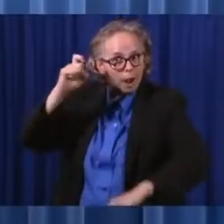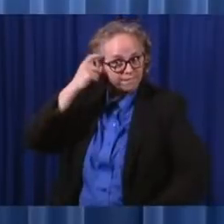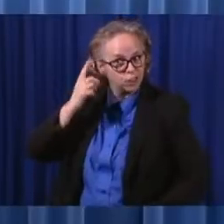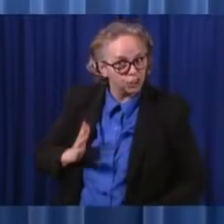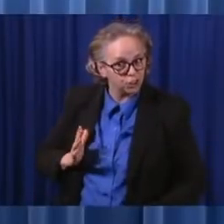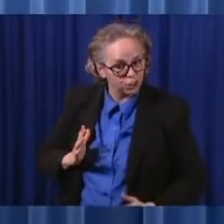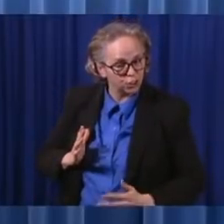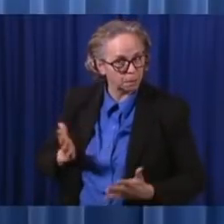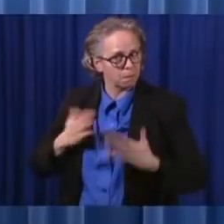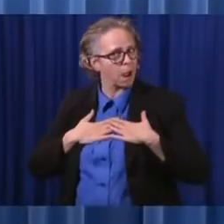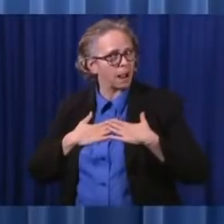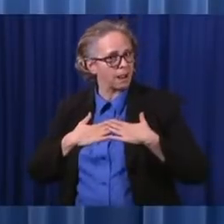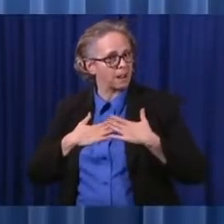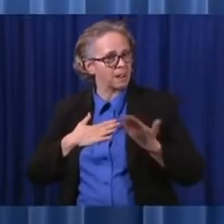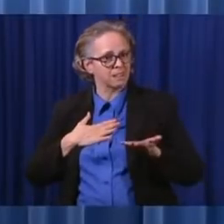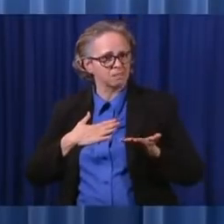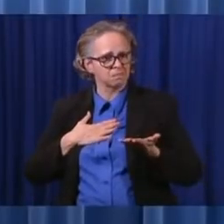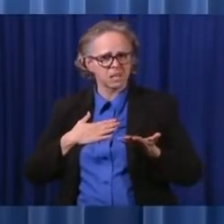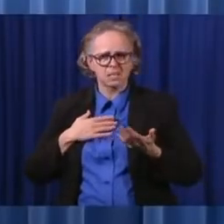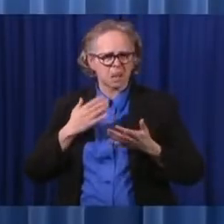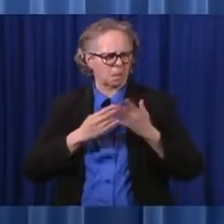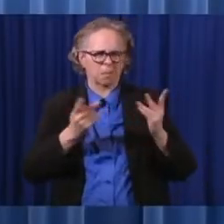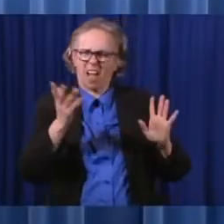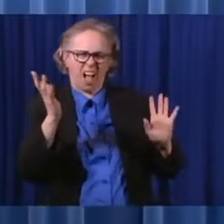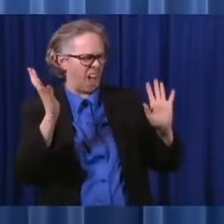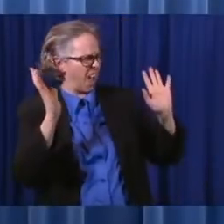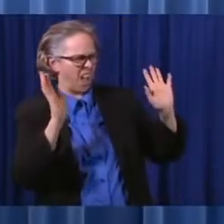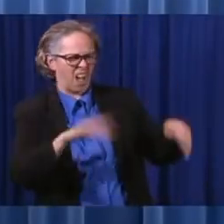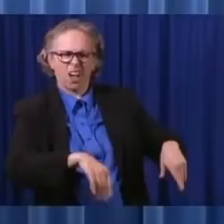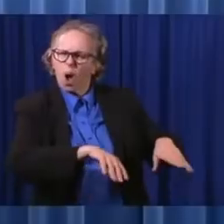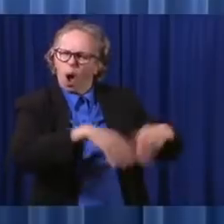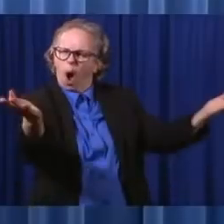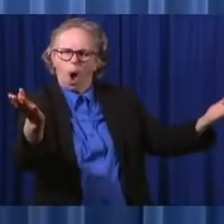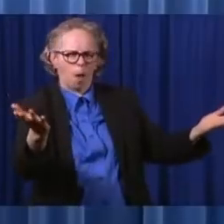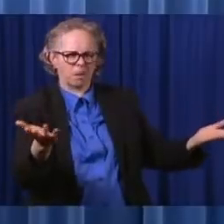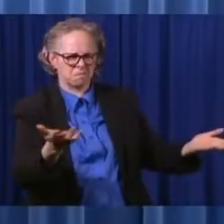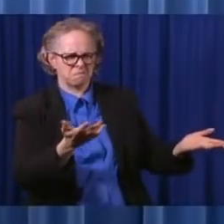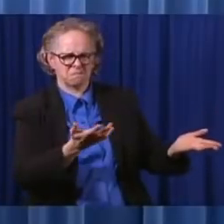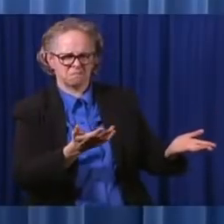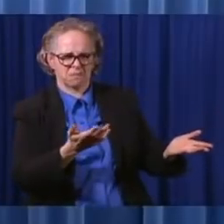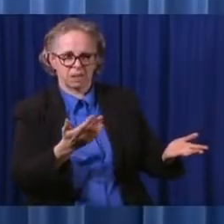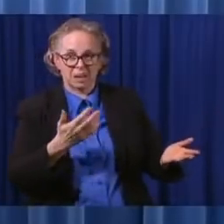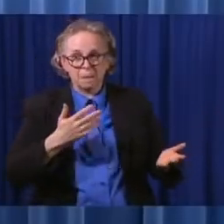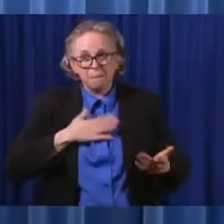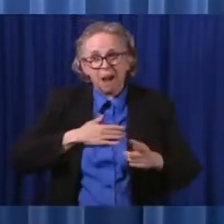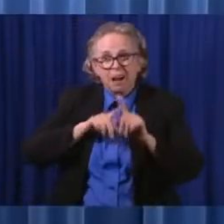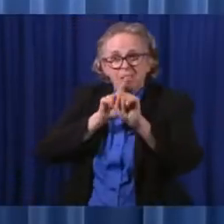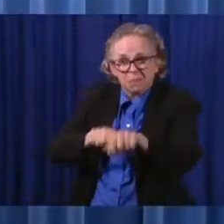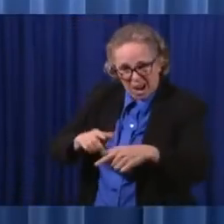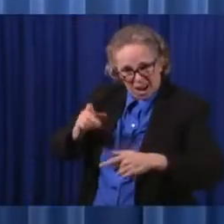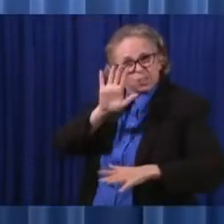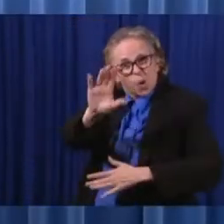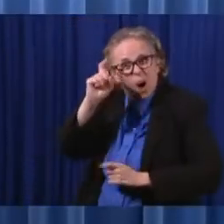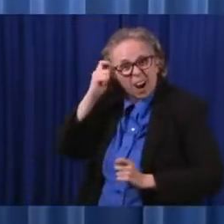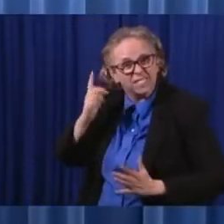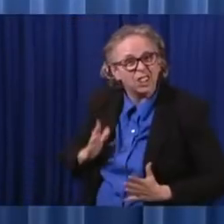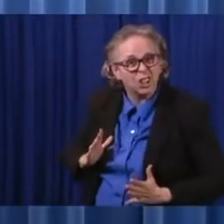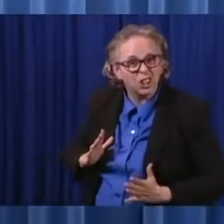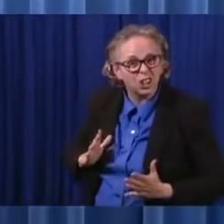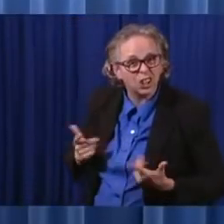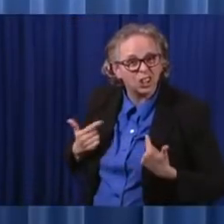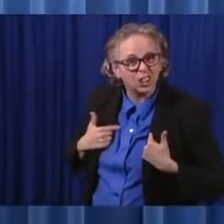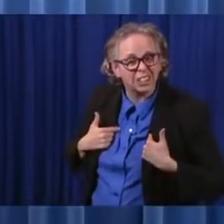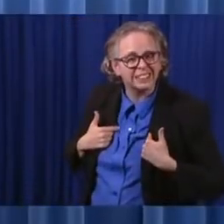Some say we should open with no guidance and no rules. And what's my answer to that? My answer to that is to